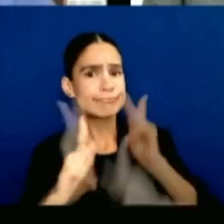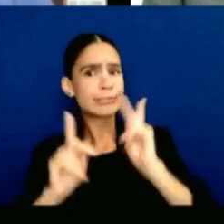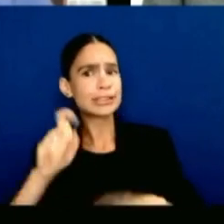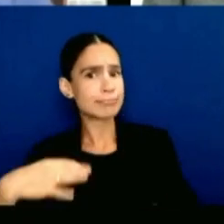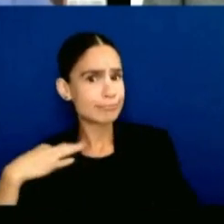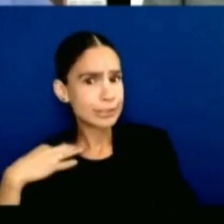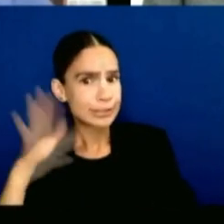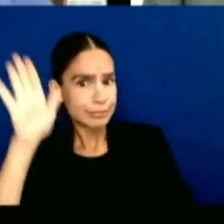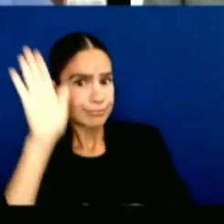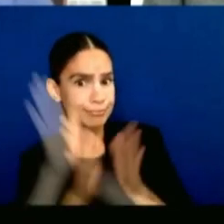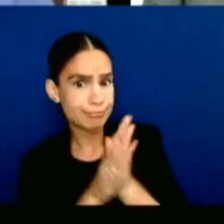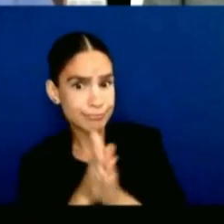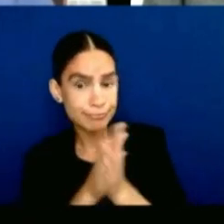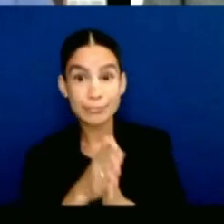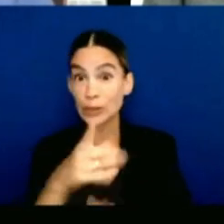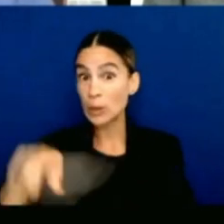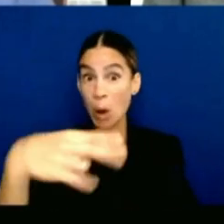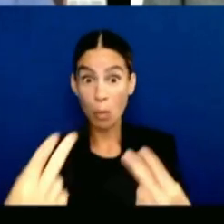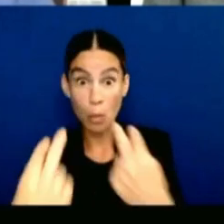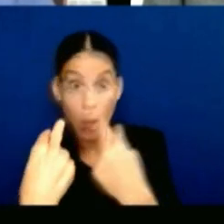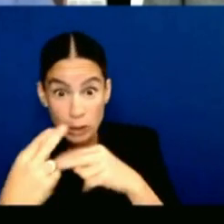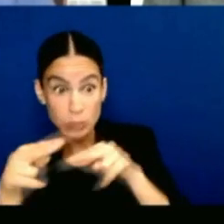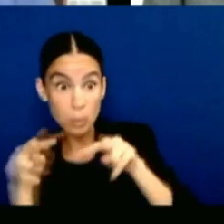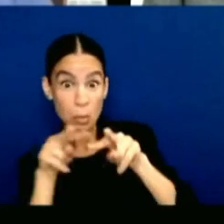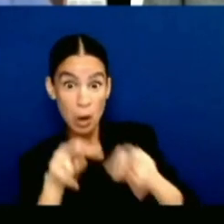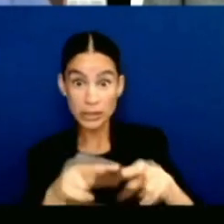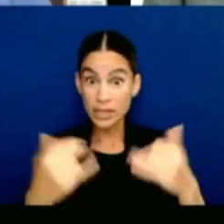in 2 or 3 weeks to announcements that there